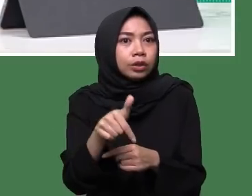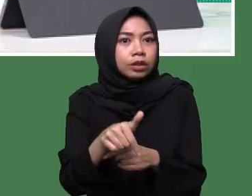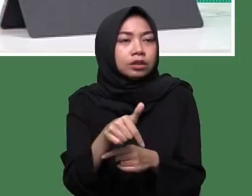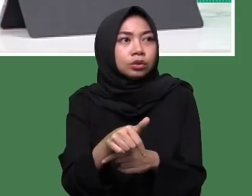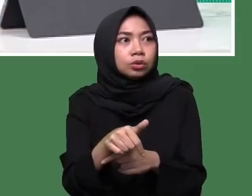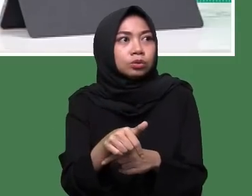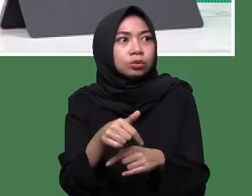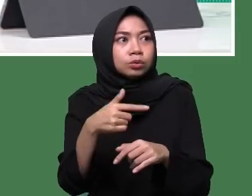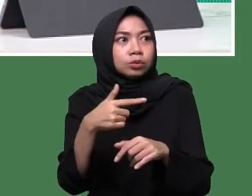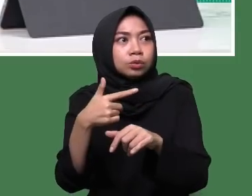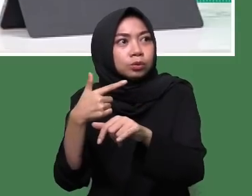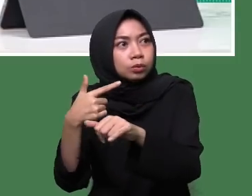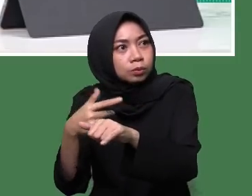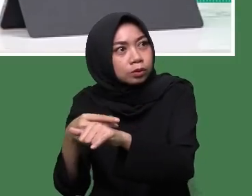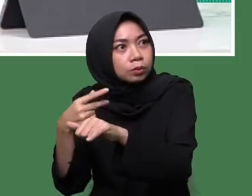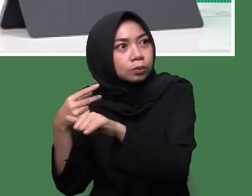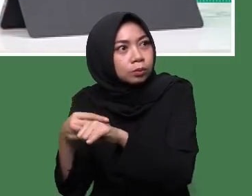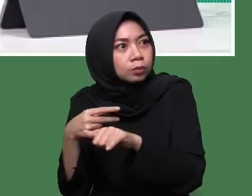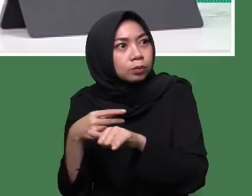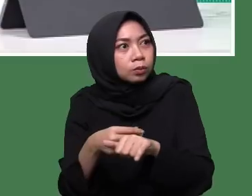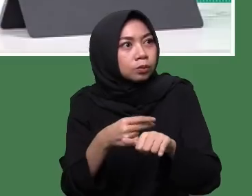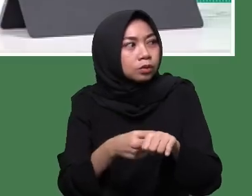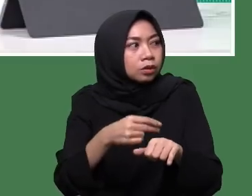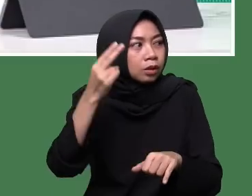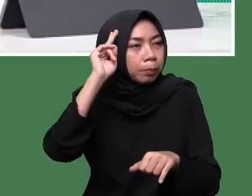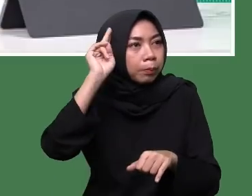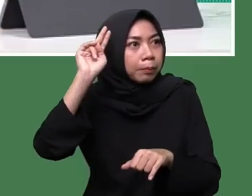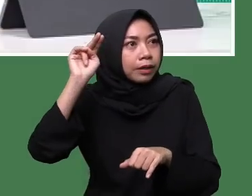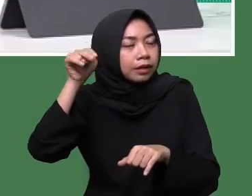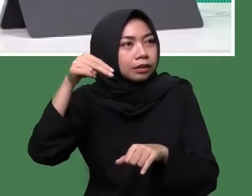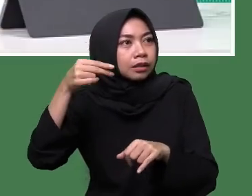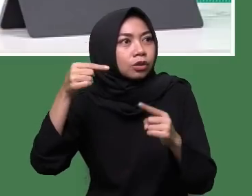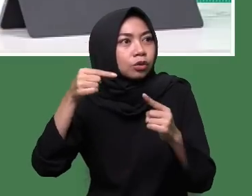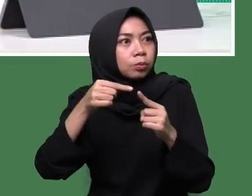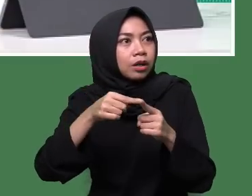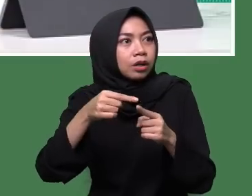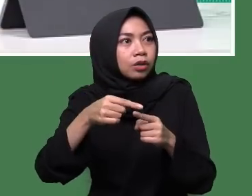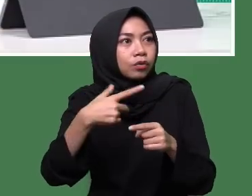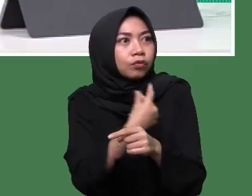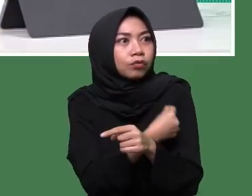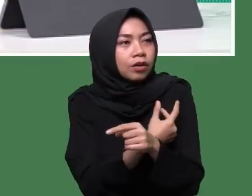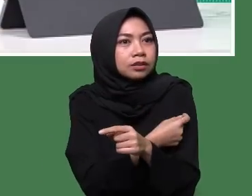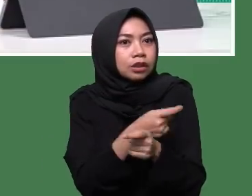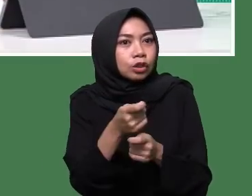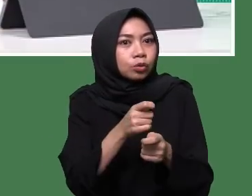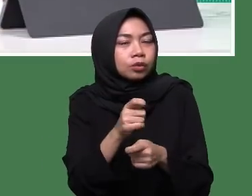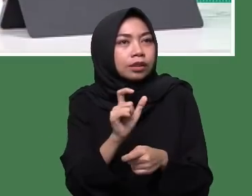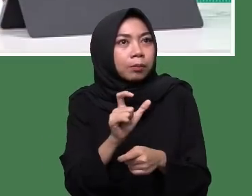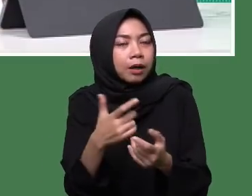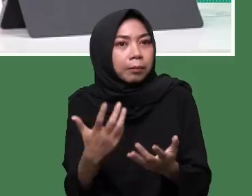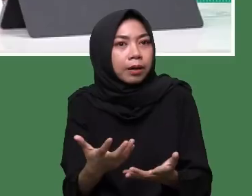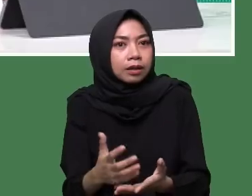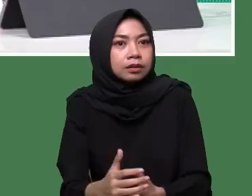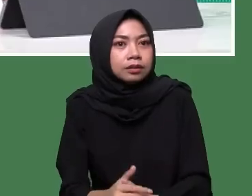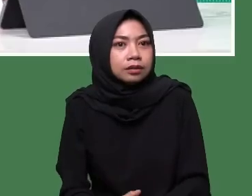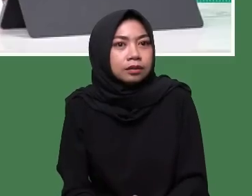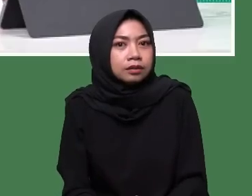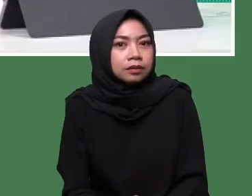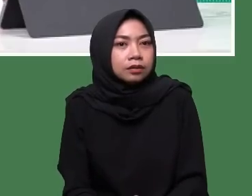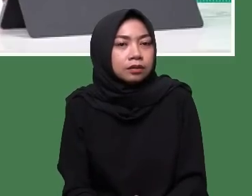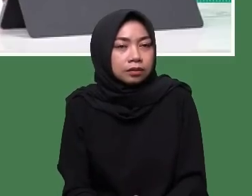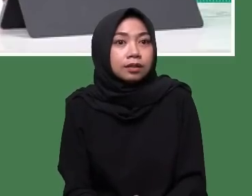in procuring? And what would the government do if that amount of vaccine can't be procured? Yes. So basically, that's the